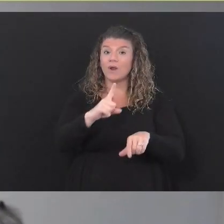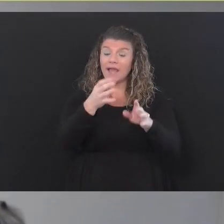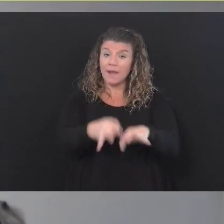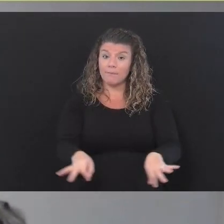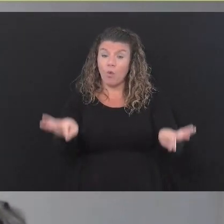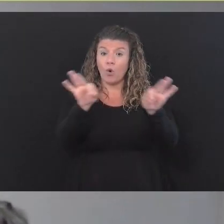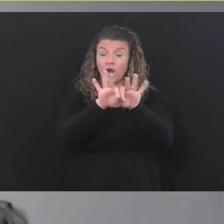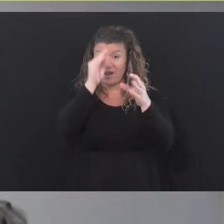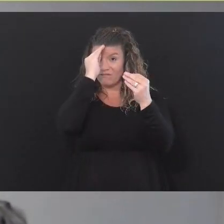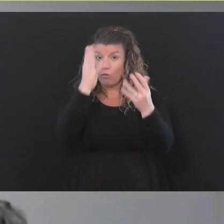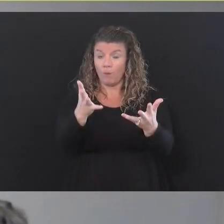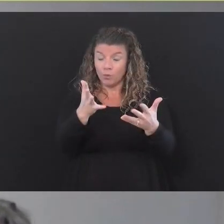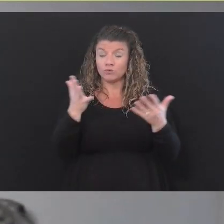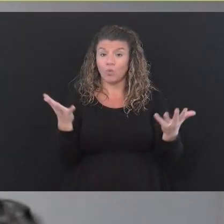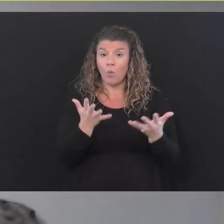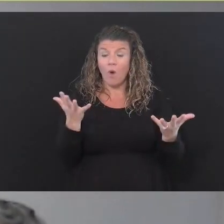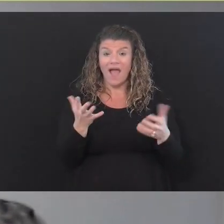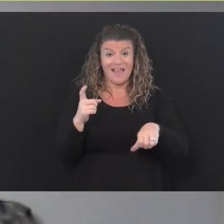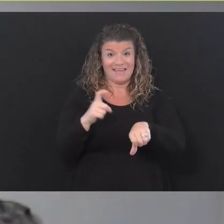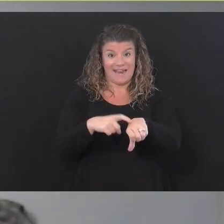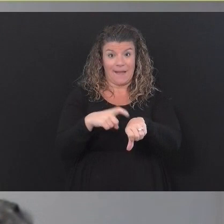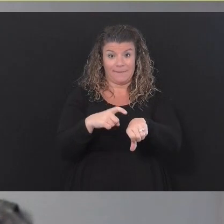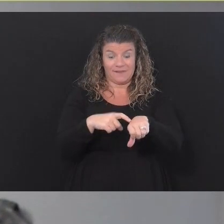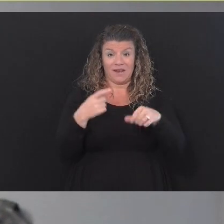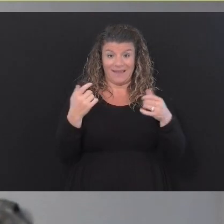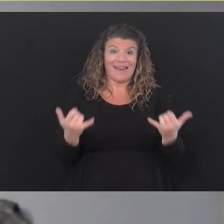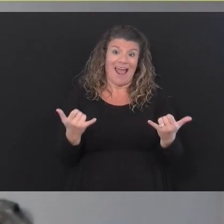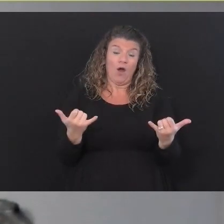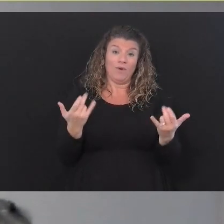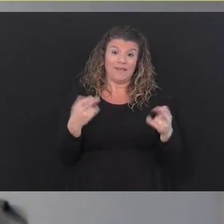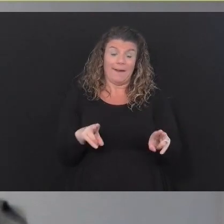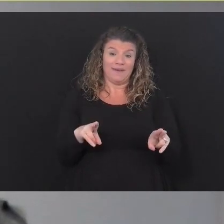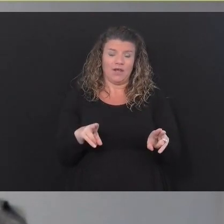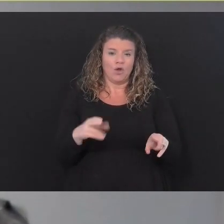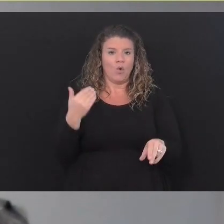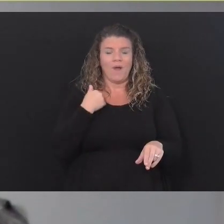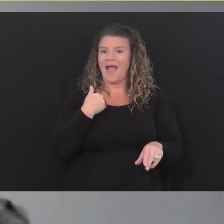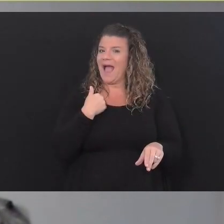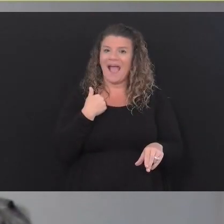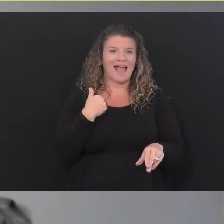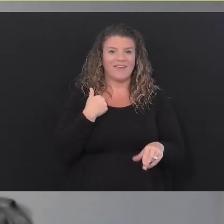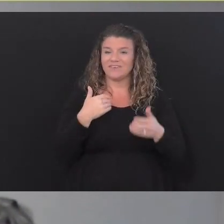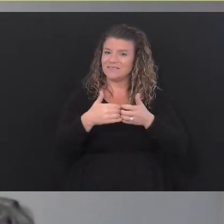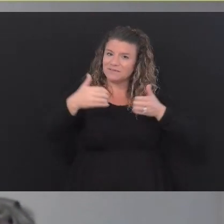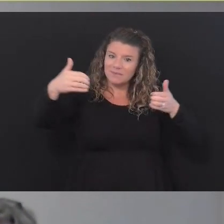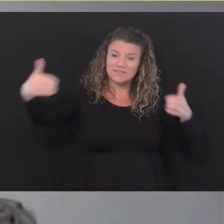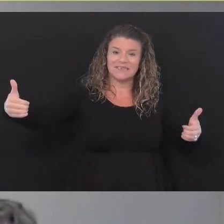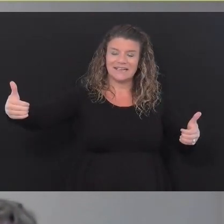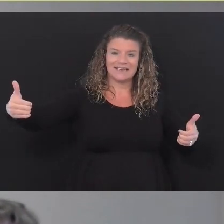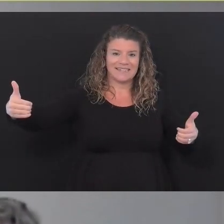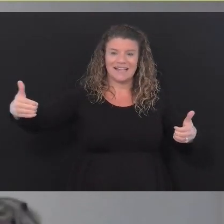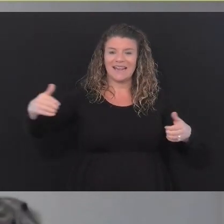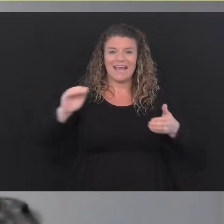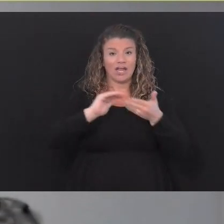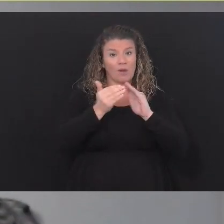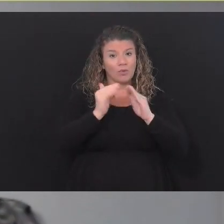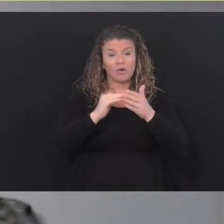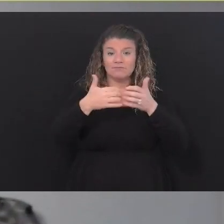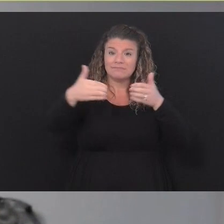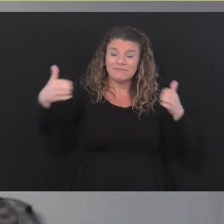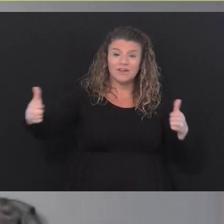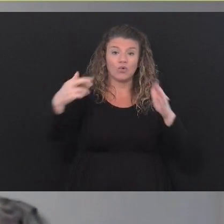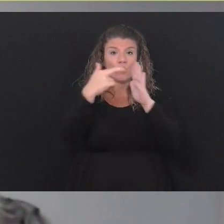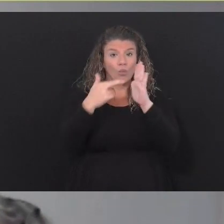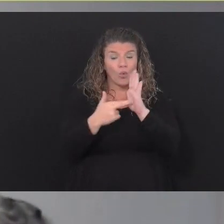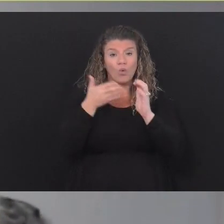to say is that at times like now, when we've got widespread social distancing and community mitigation recommendations out